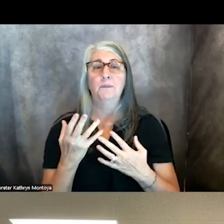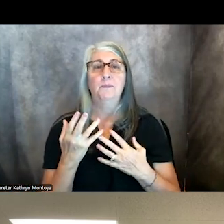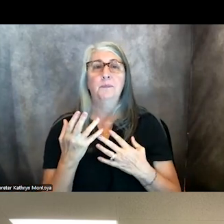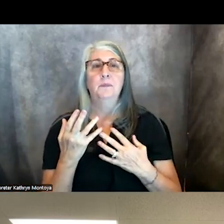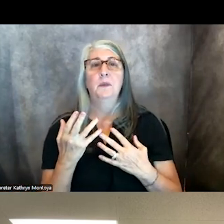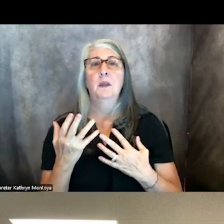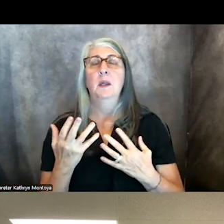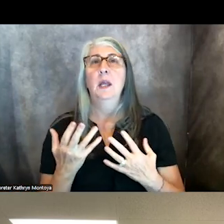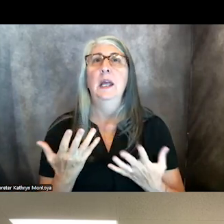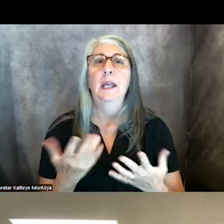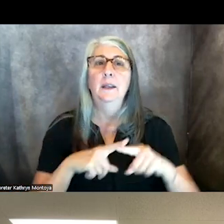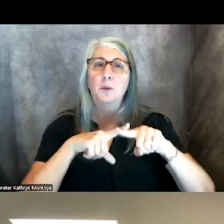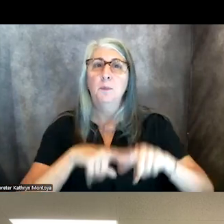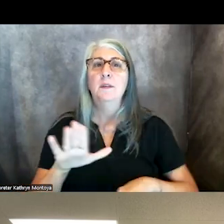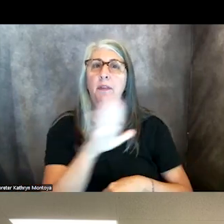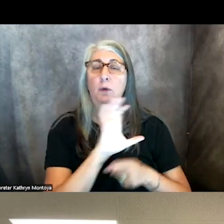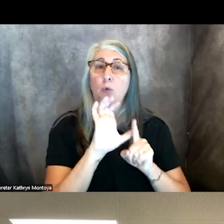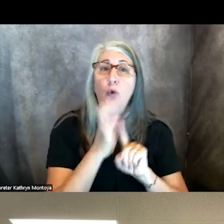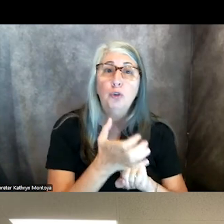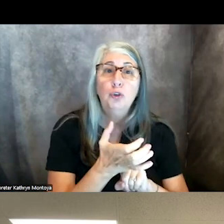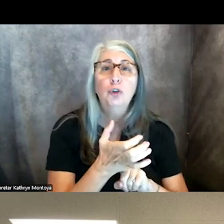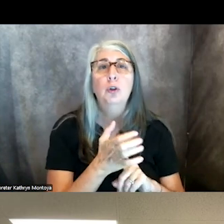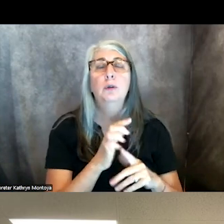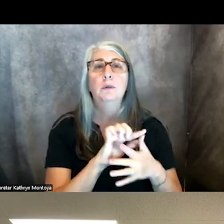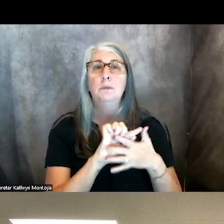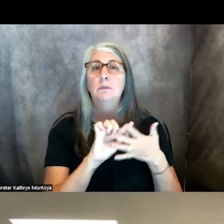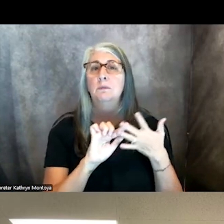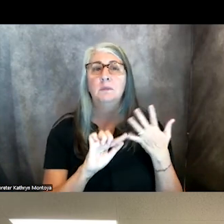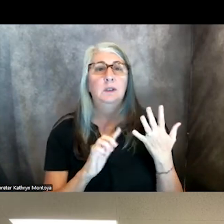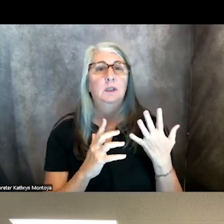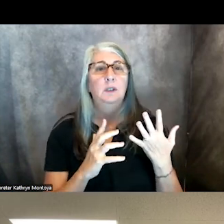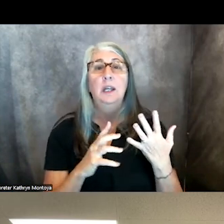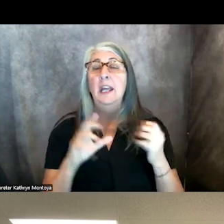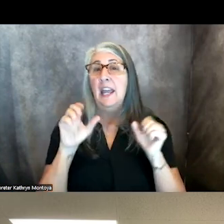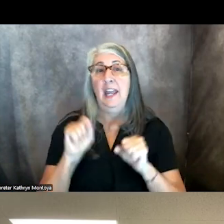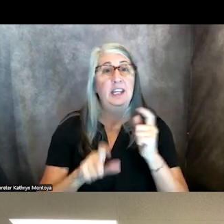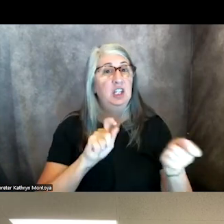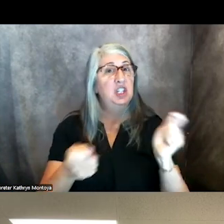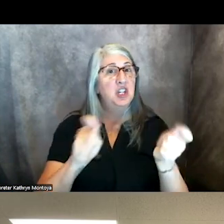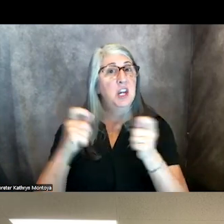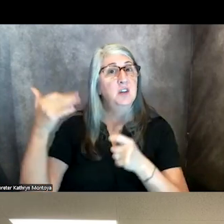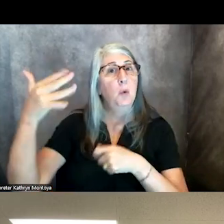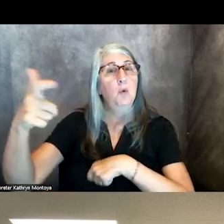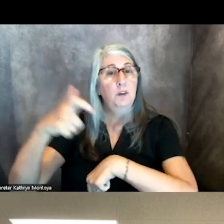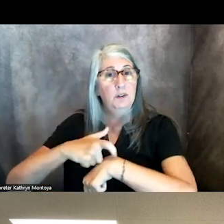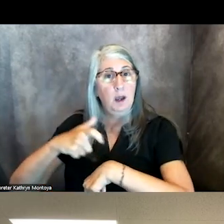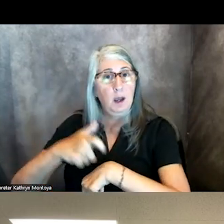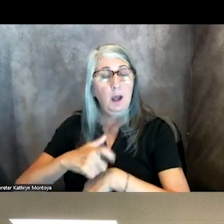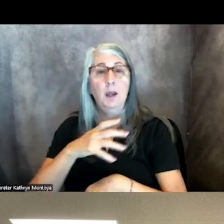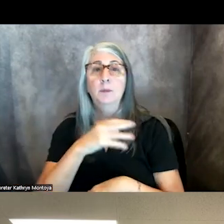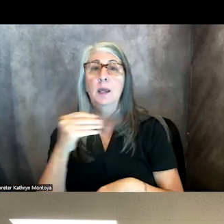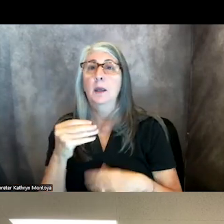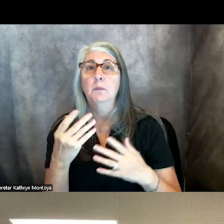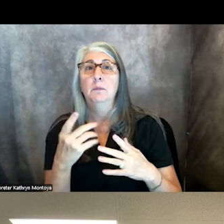based on an individual's culture, can vary over time, as well as having an impact on the institutions